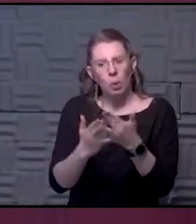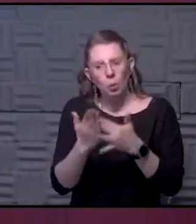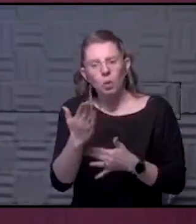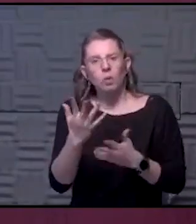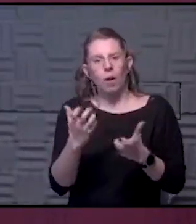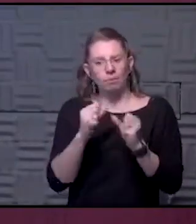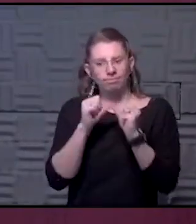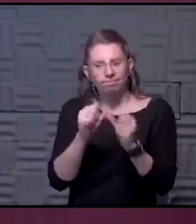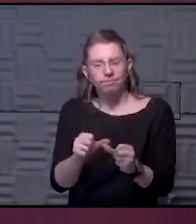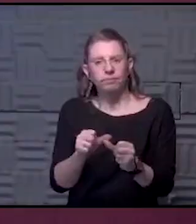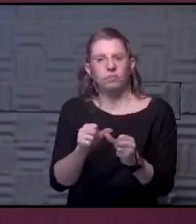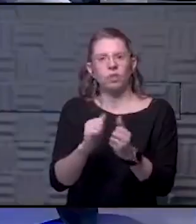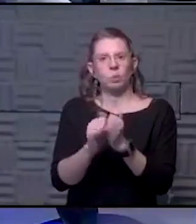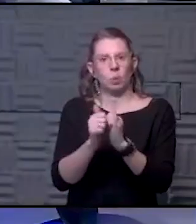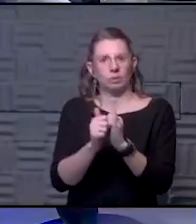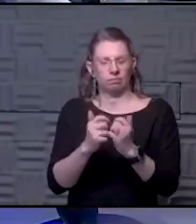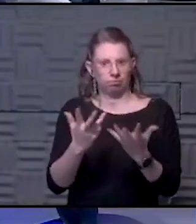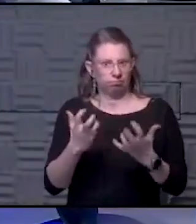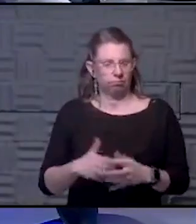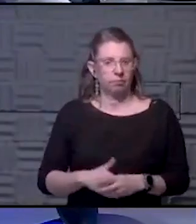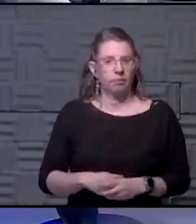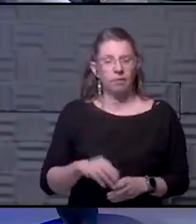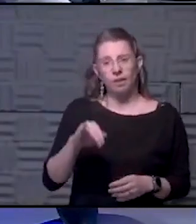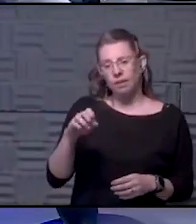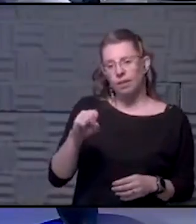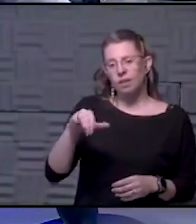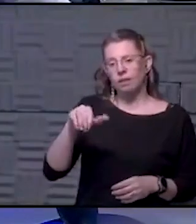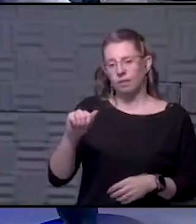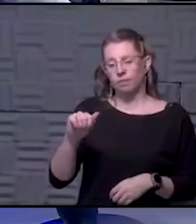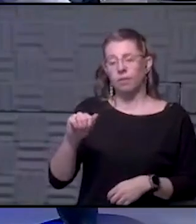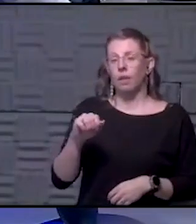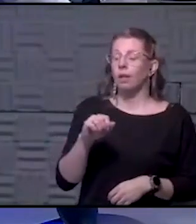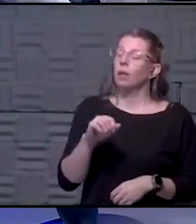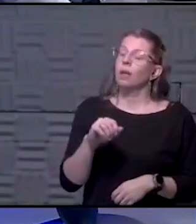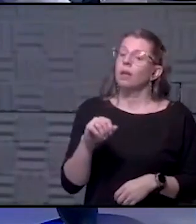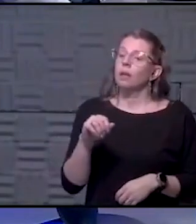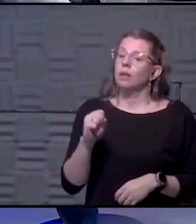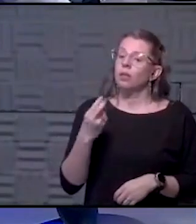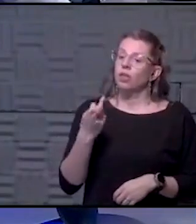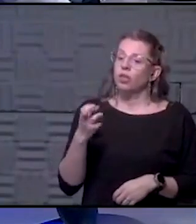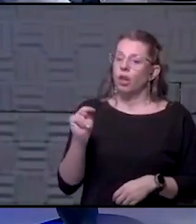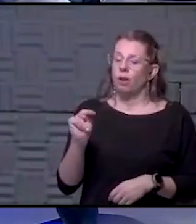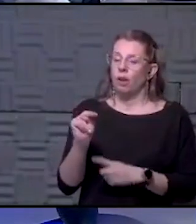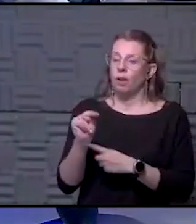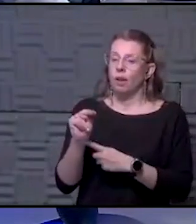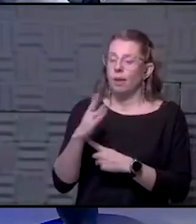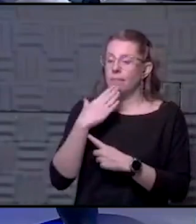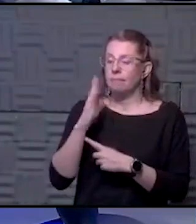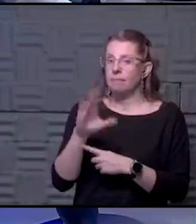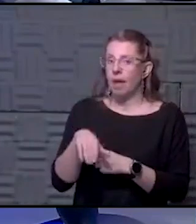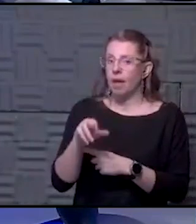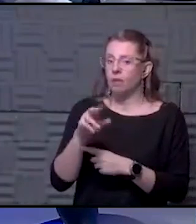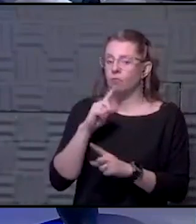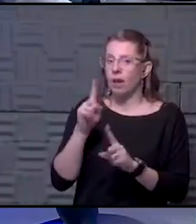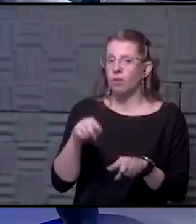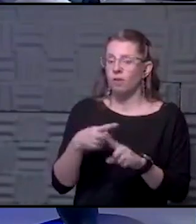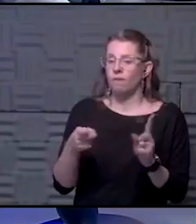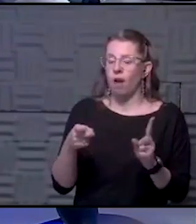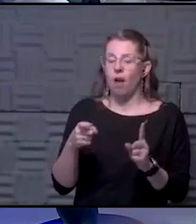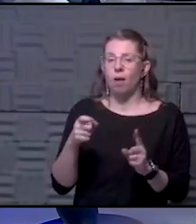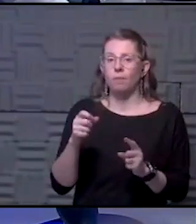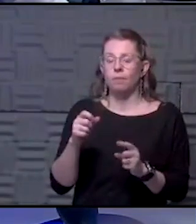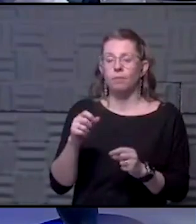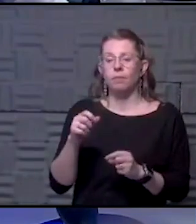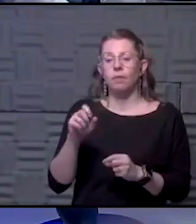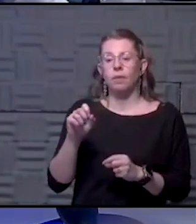sports, right? Yep. That's our end. You bet. So. Jess? Sharon had a bad reaction with the swine flu vaccine, nerves, muscle numbness. What's your advice